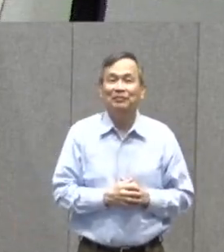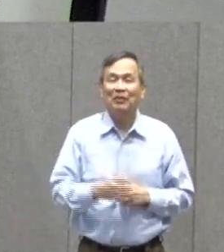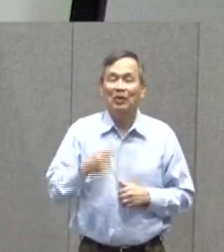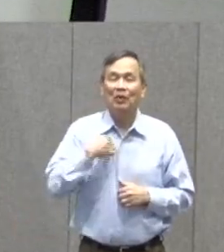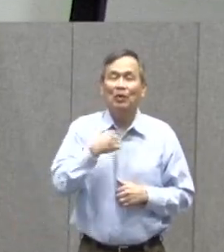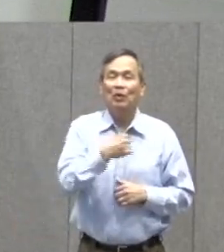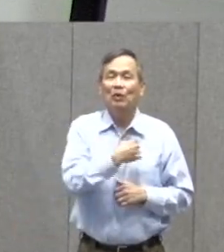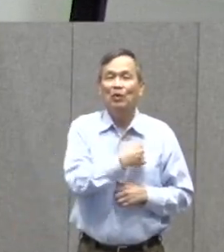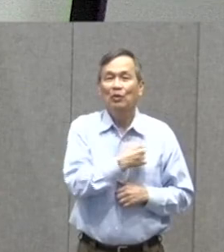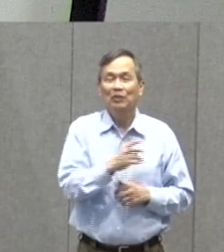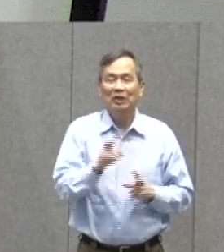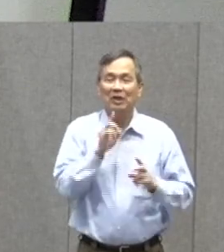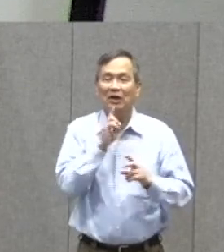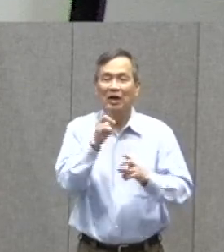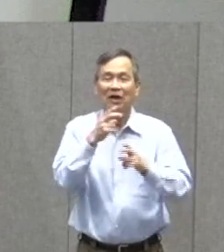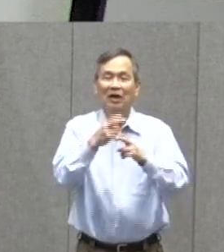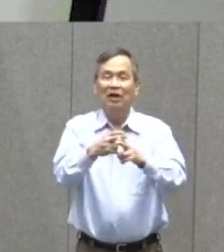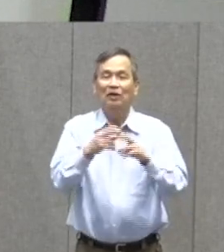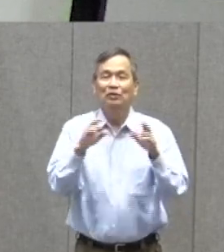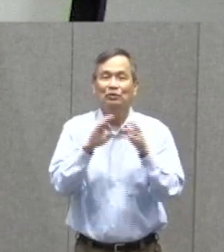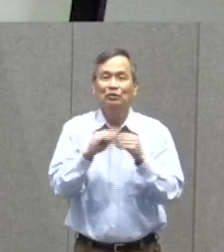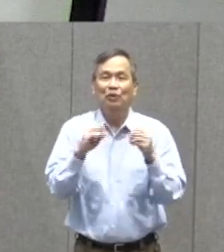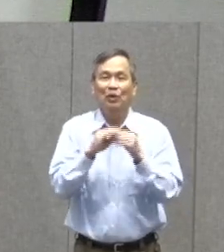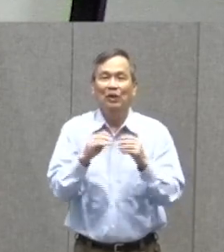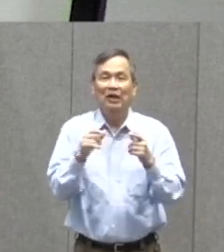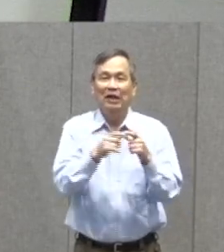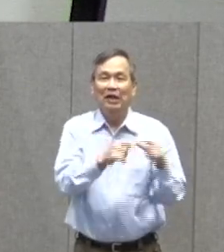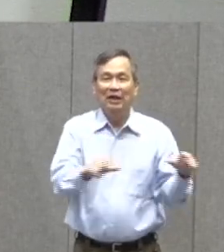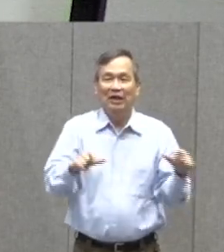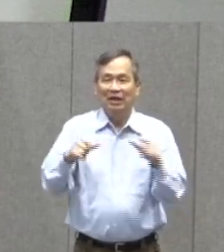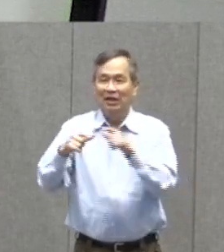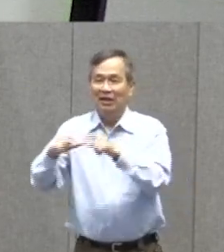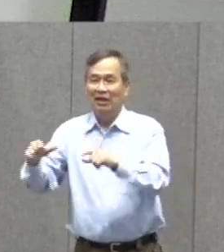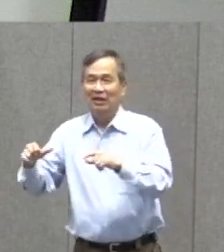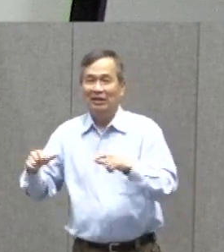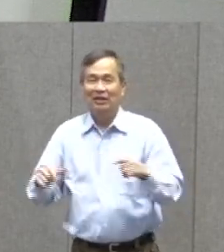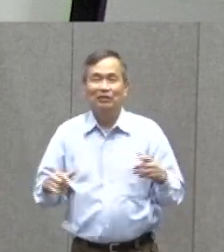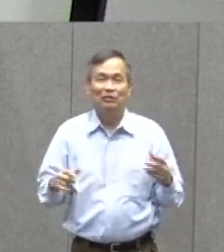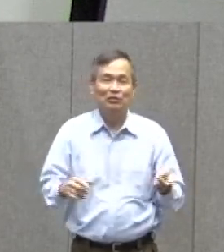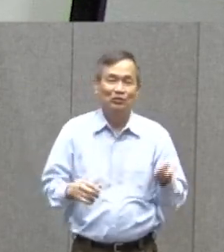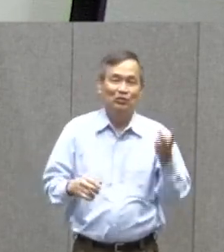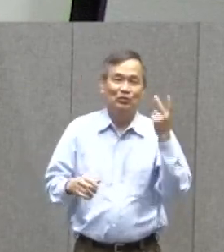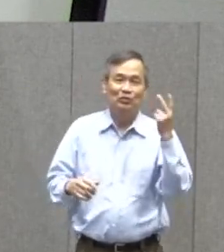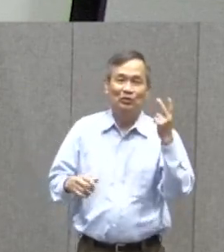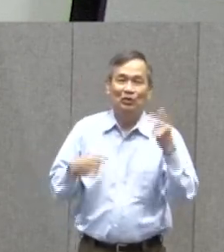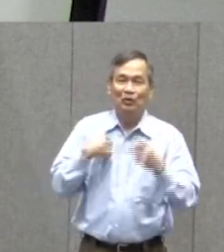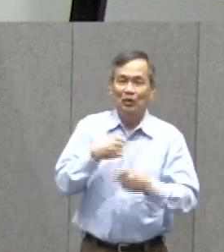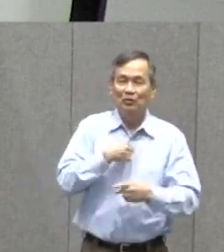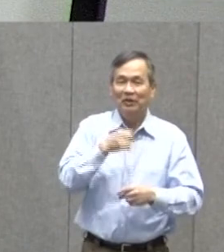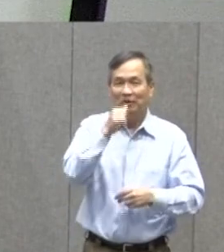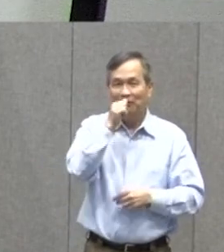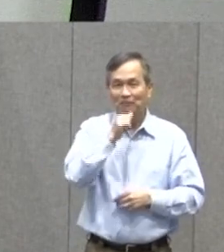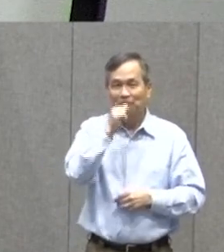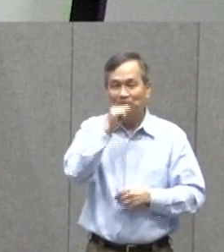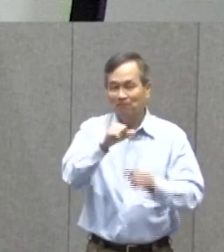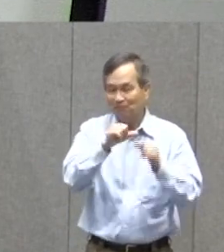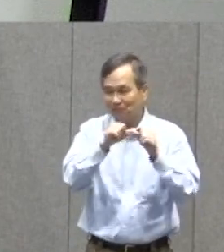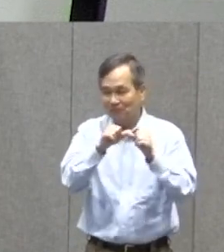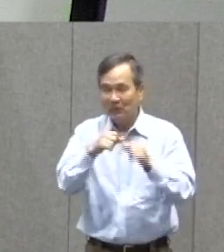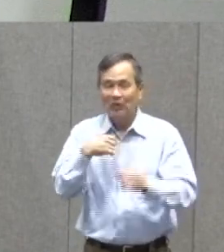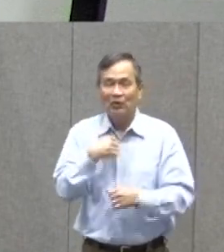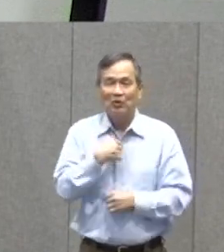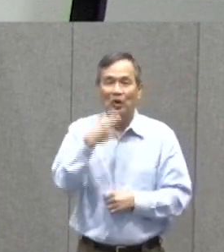we are stories. We are two languages. We are lucha. We are resilience. We are